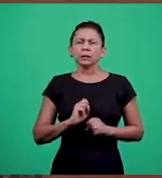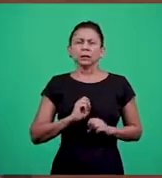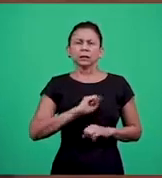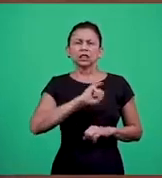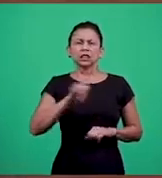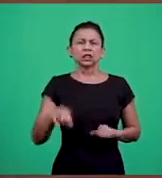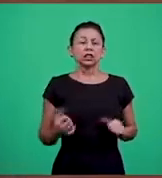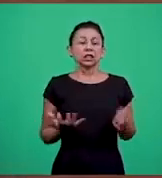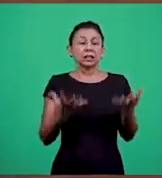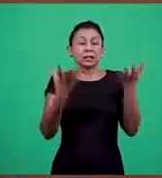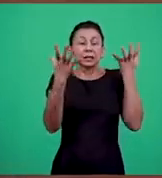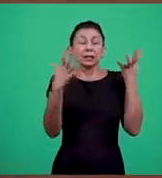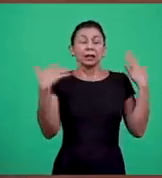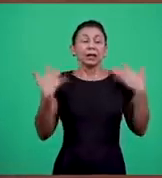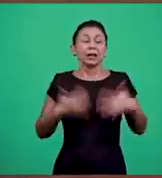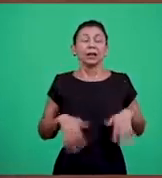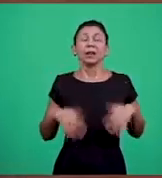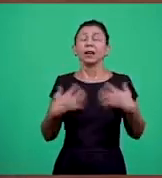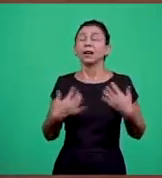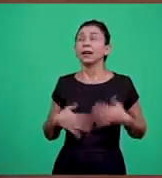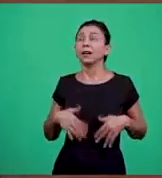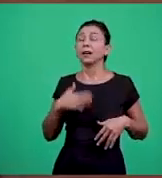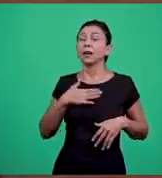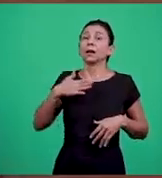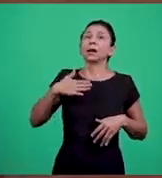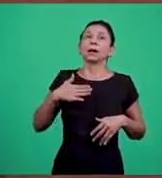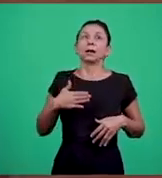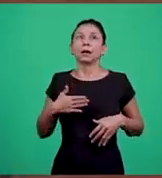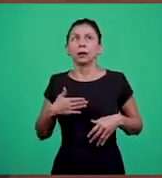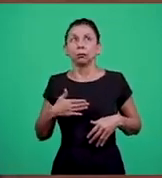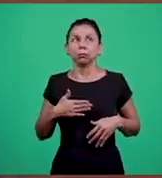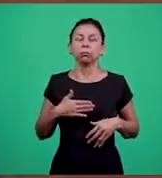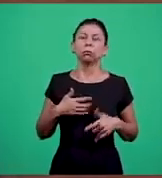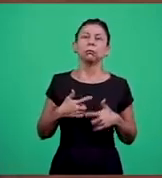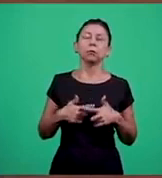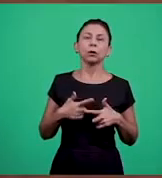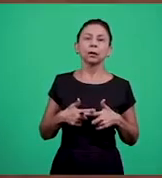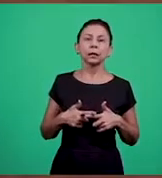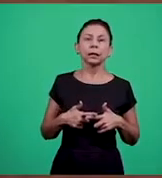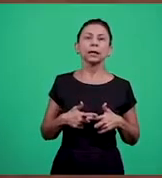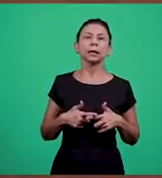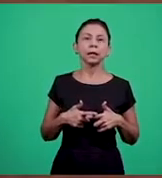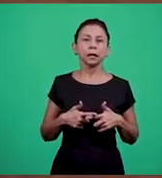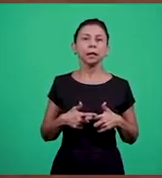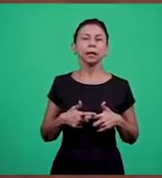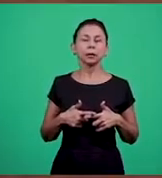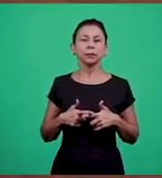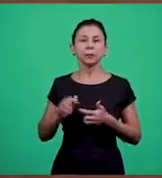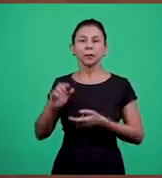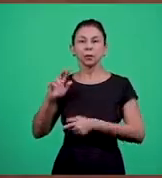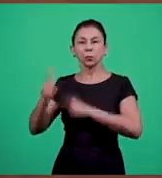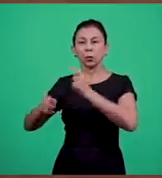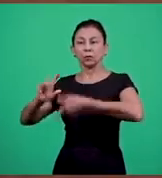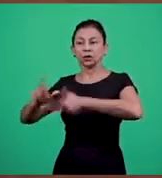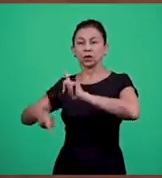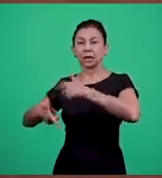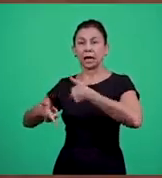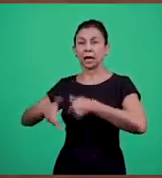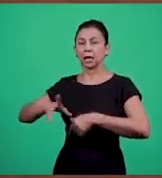took that decision. Do you know what she said to them? She said that the people of Jericho